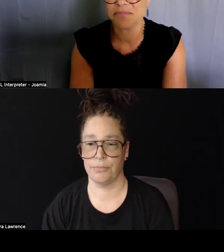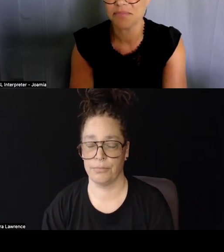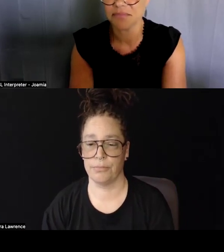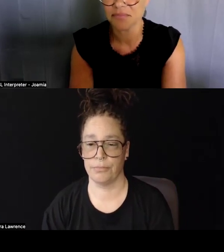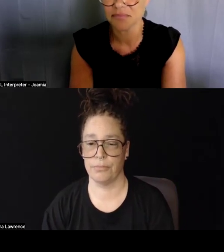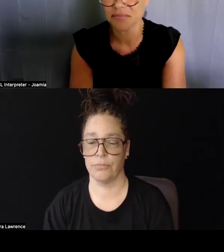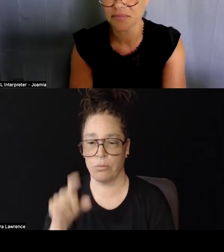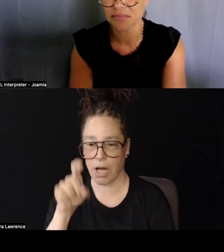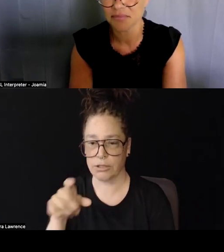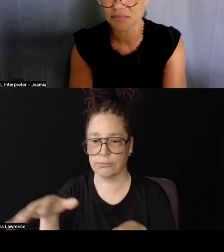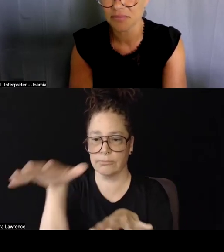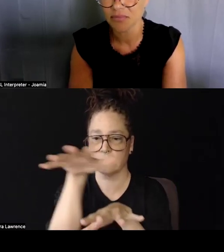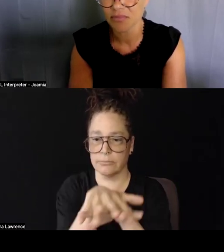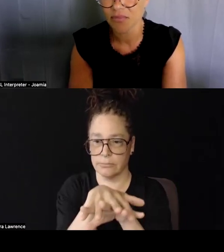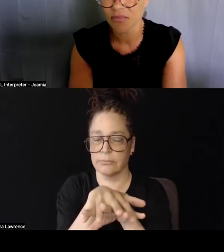harm.